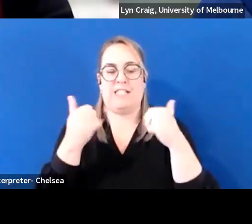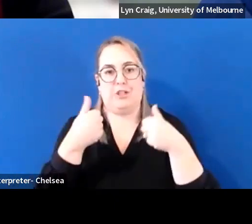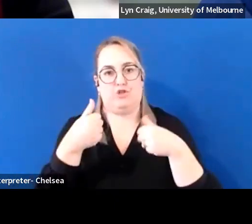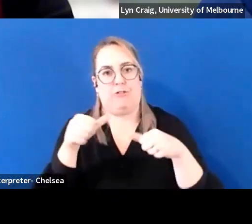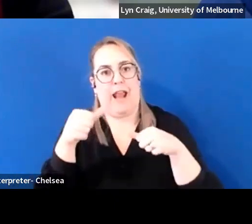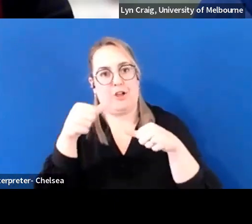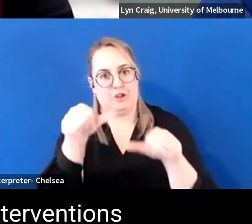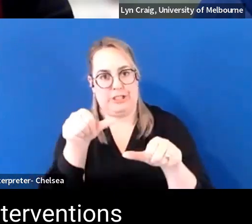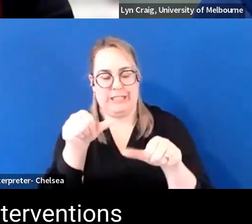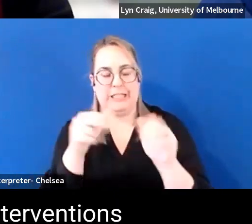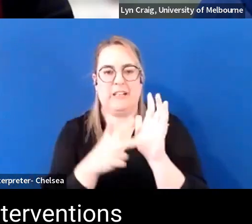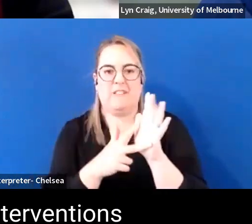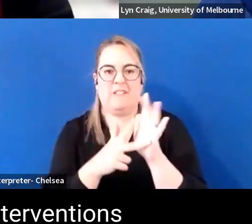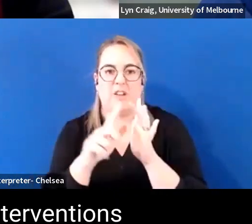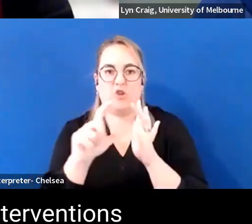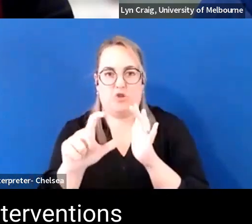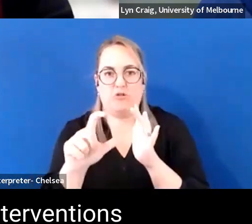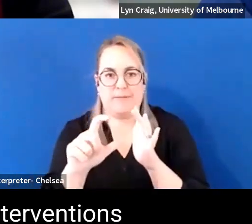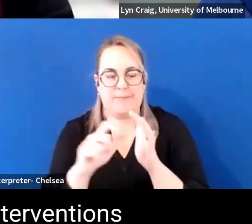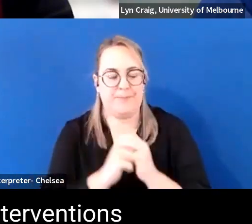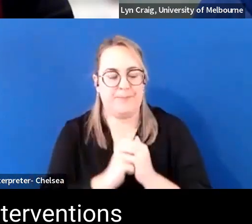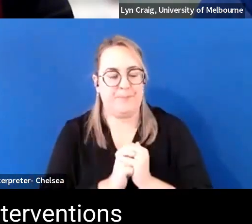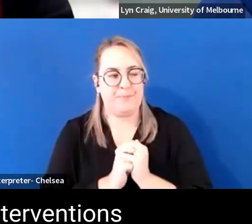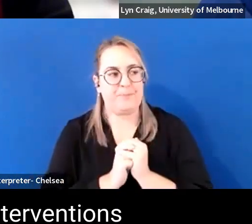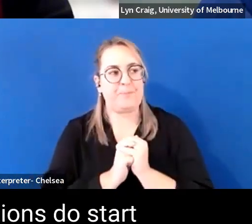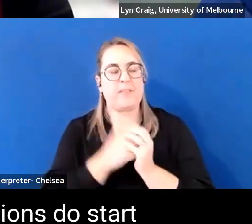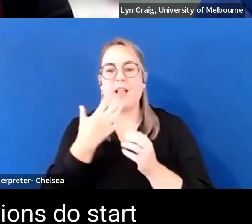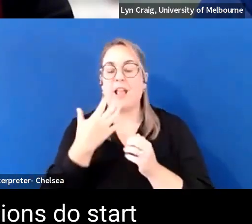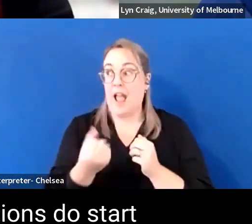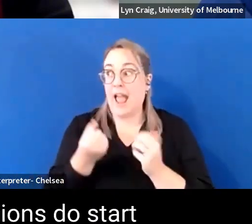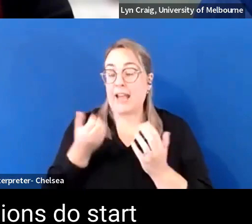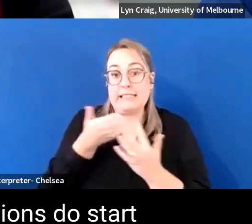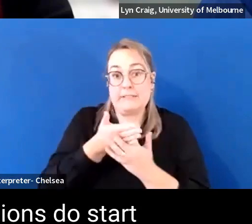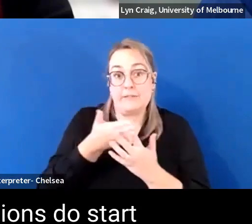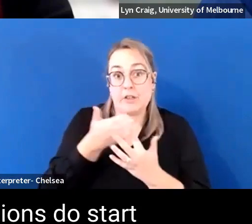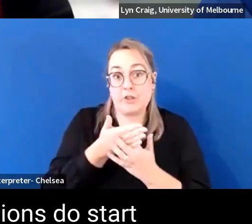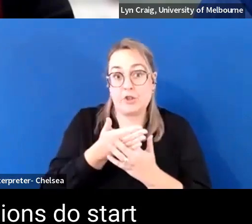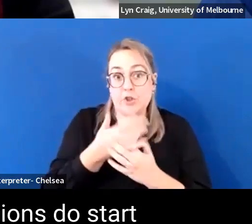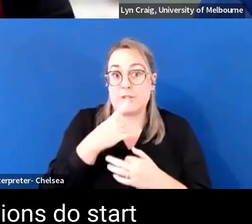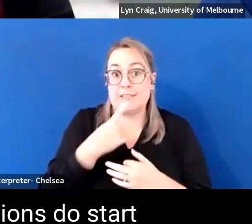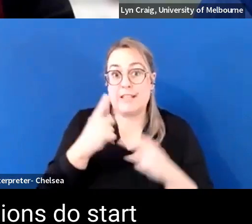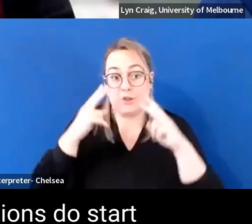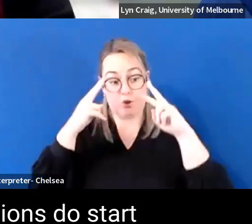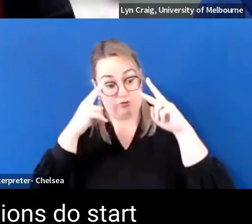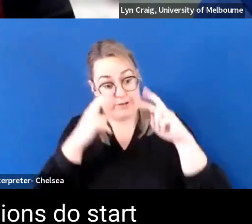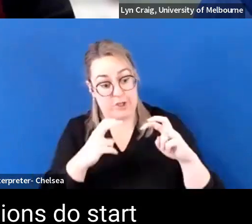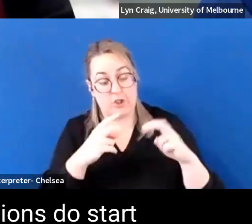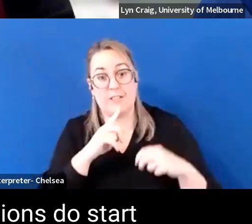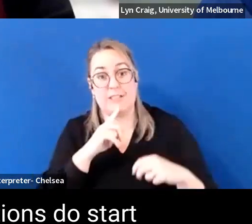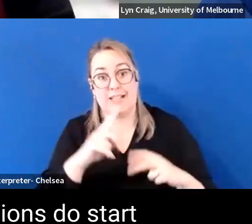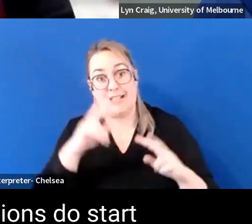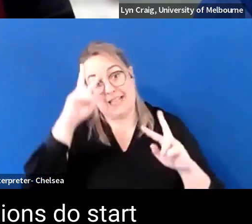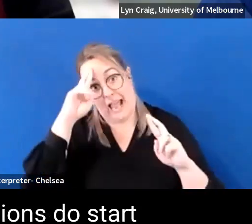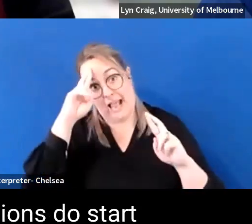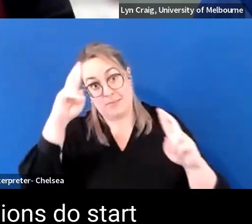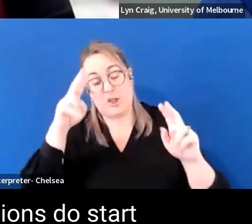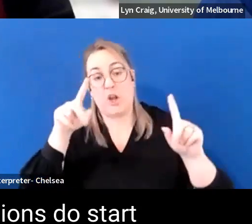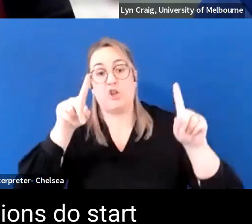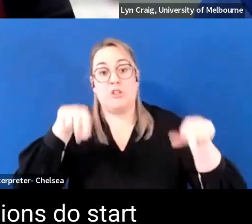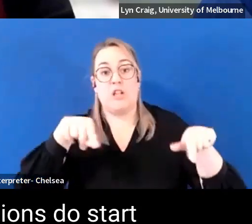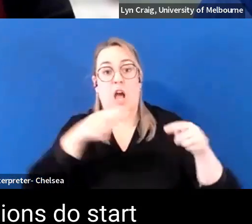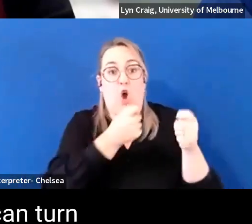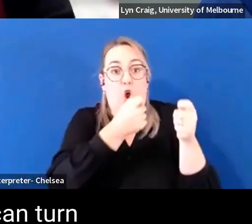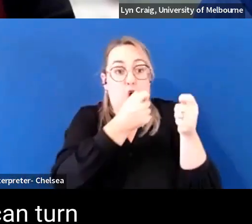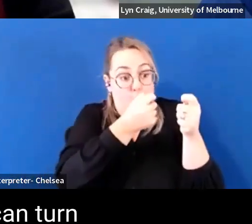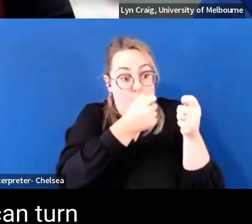ago. And, there are some interventions, and there's research that shows that those expectations do start really early in